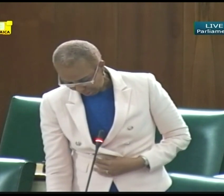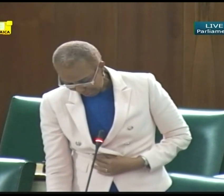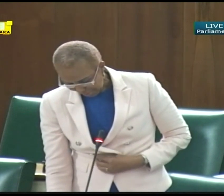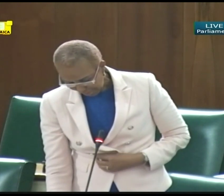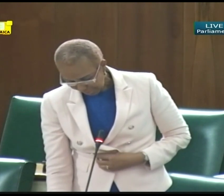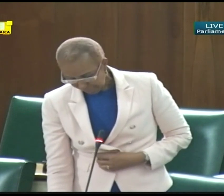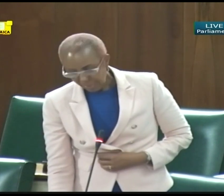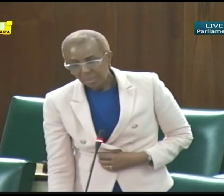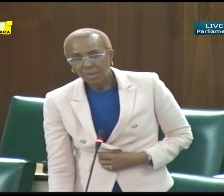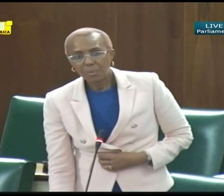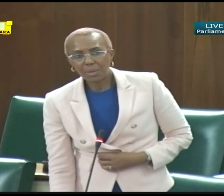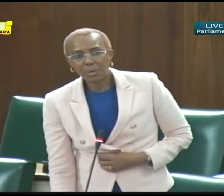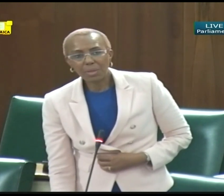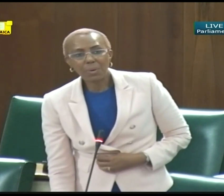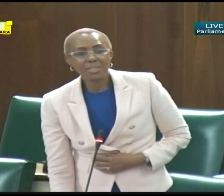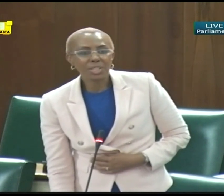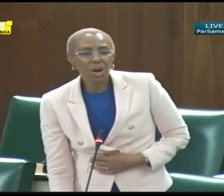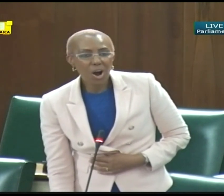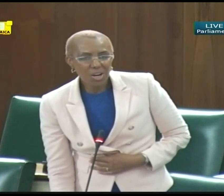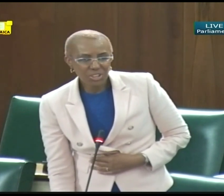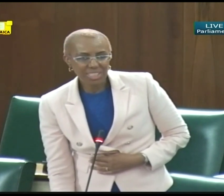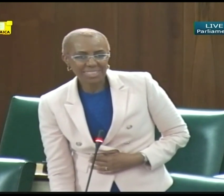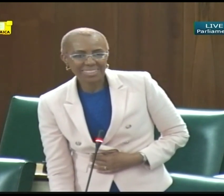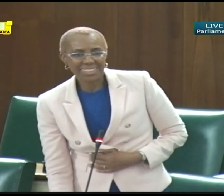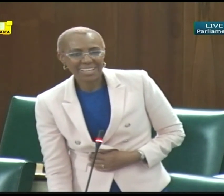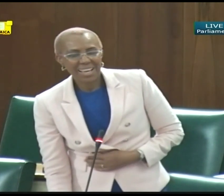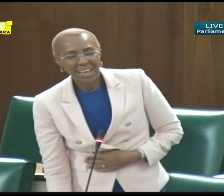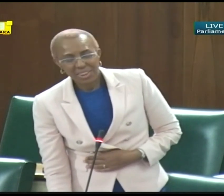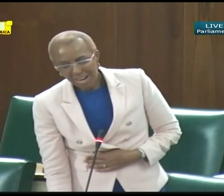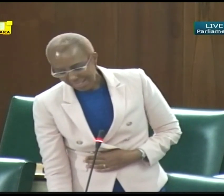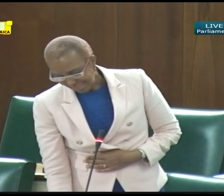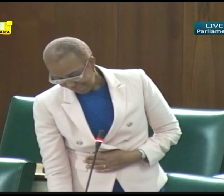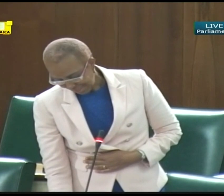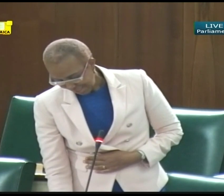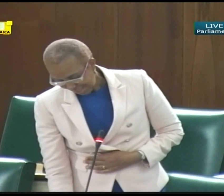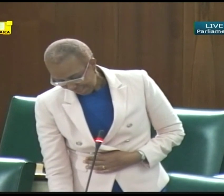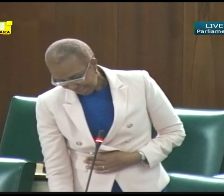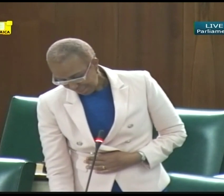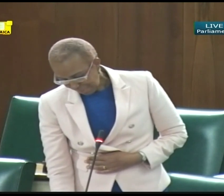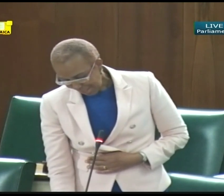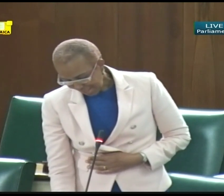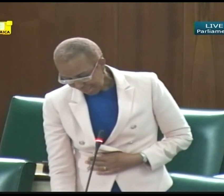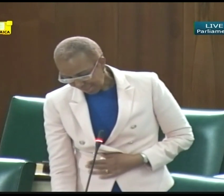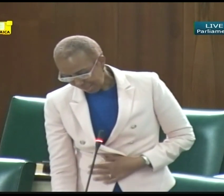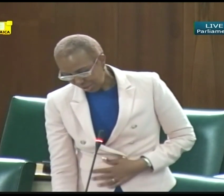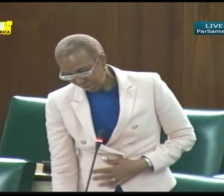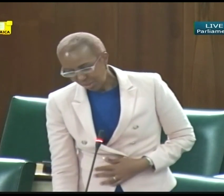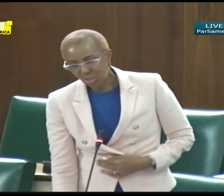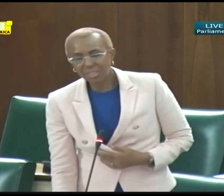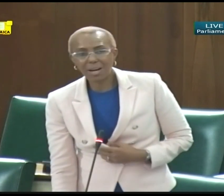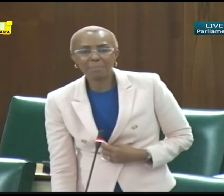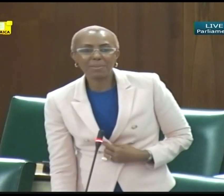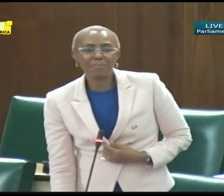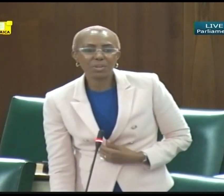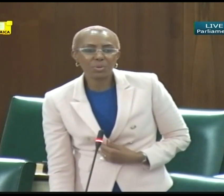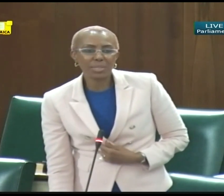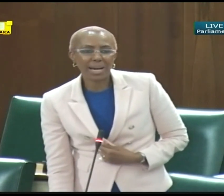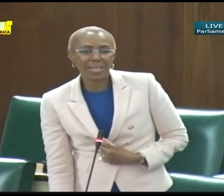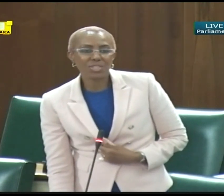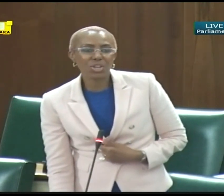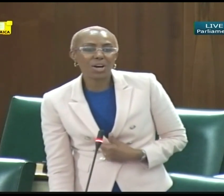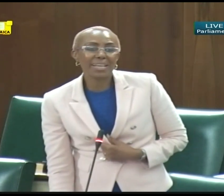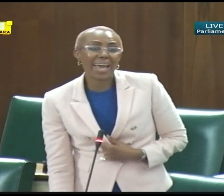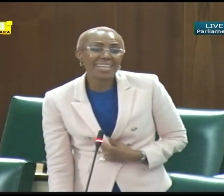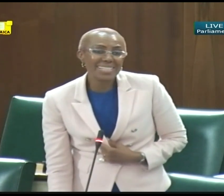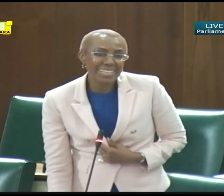Production Committee. We only want to caution that the debate should not be viewed